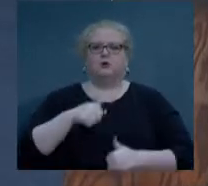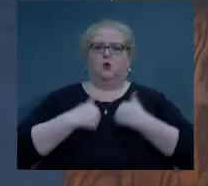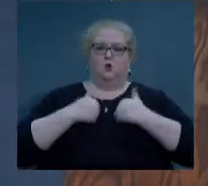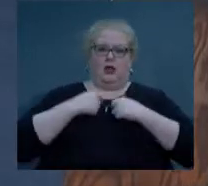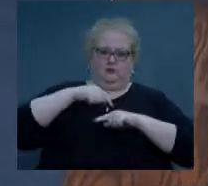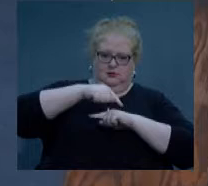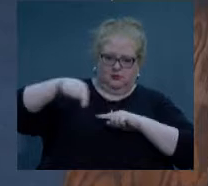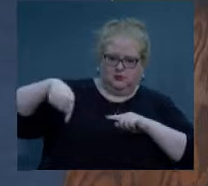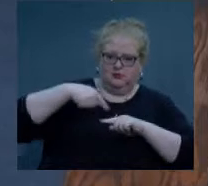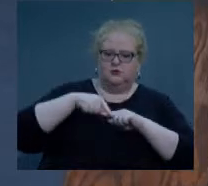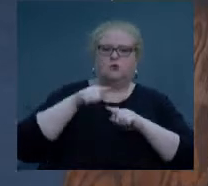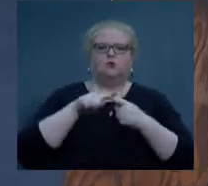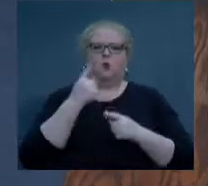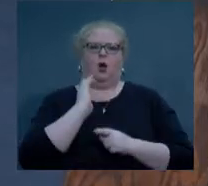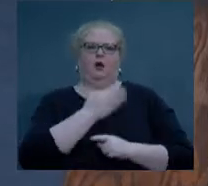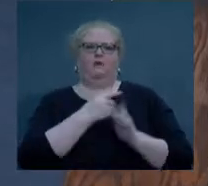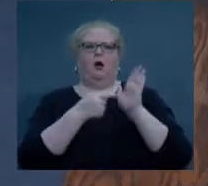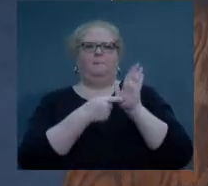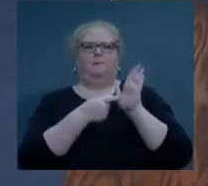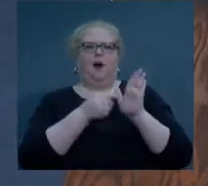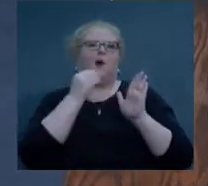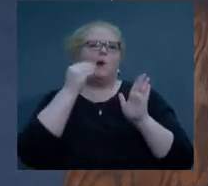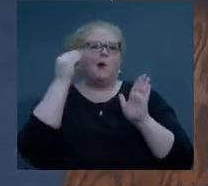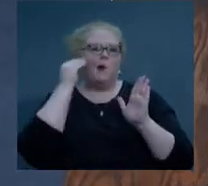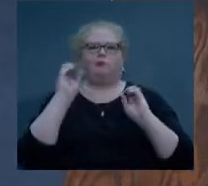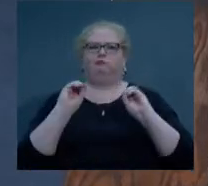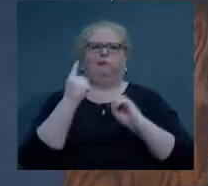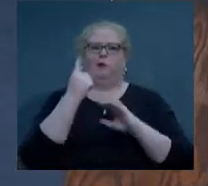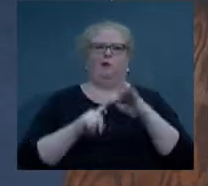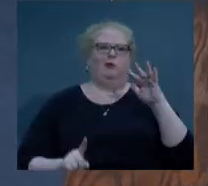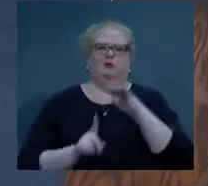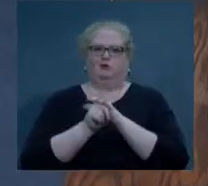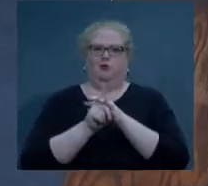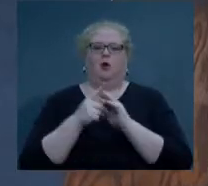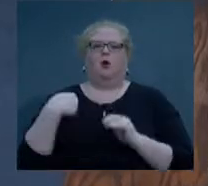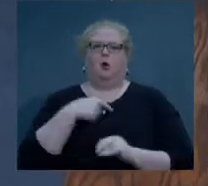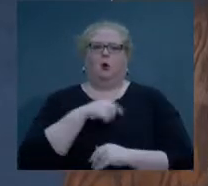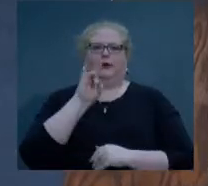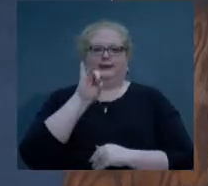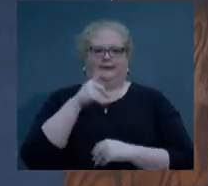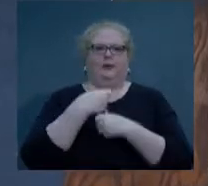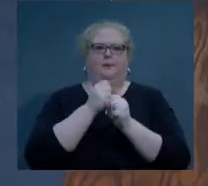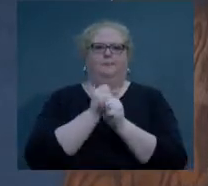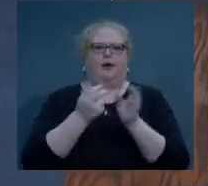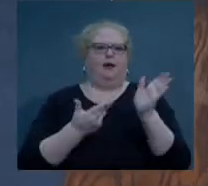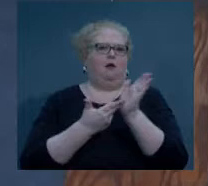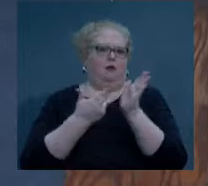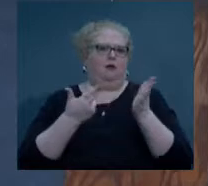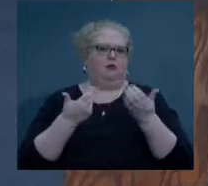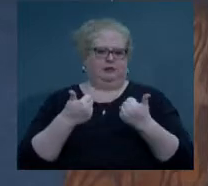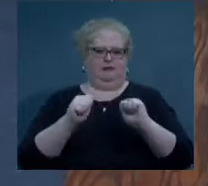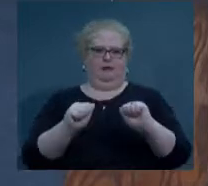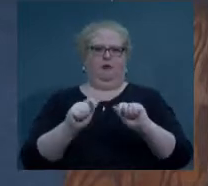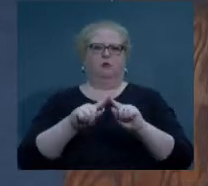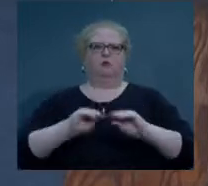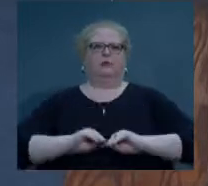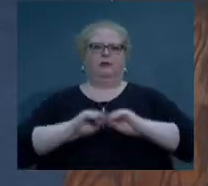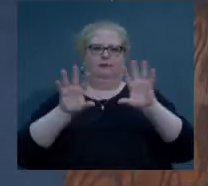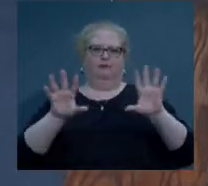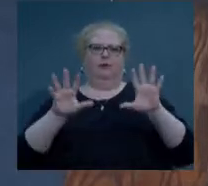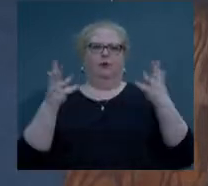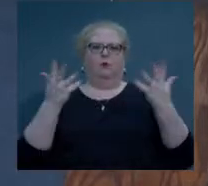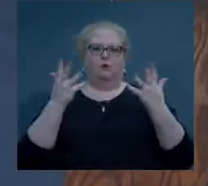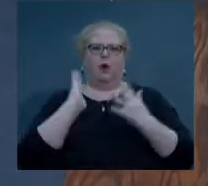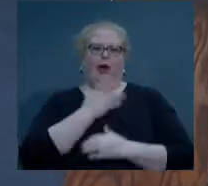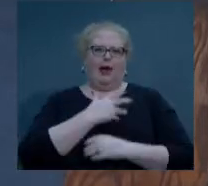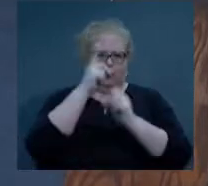so we could explain and to diffuse any misperceptions. So I want you to know that we made an honest effort to make sure we're very clear with the